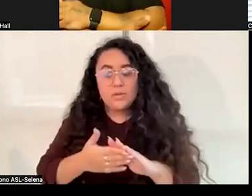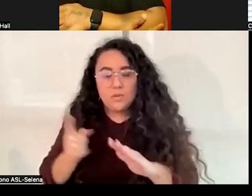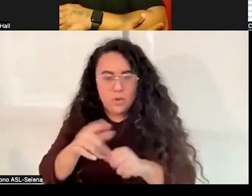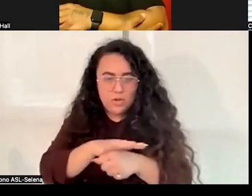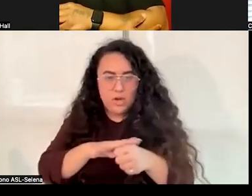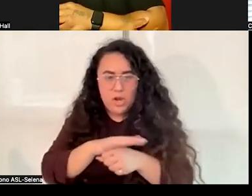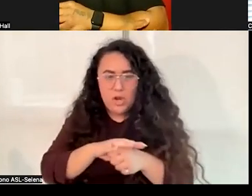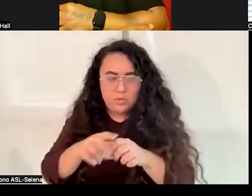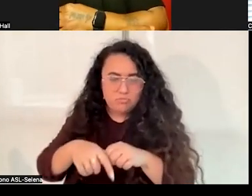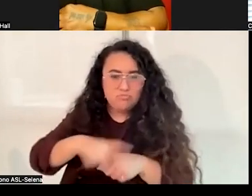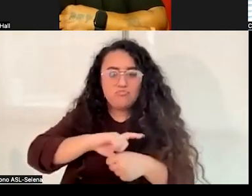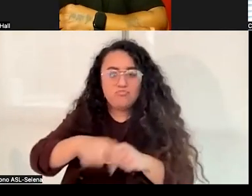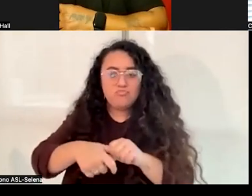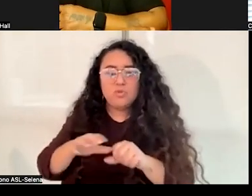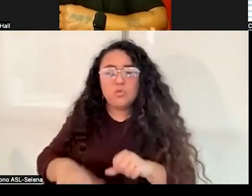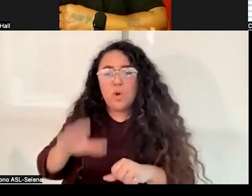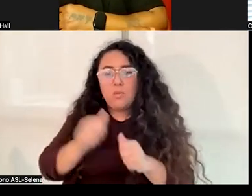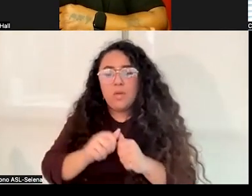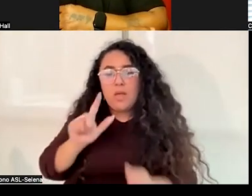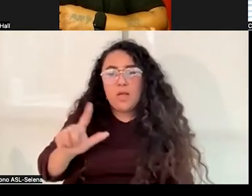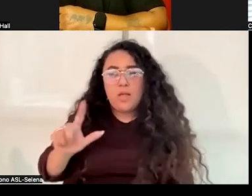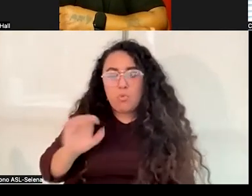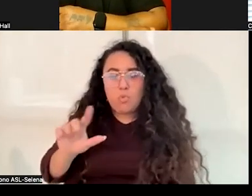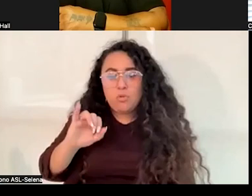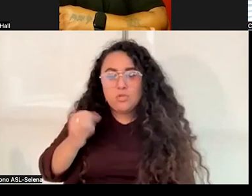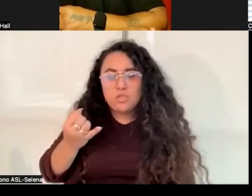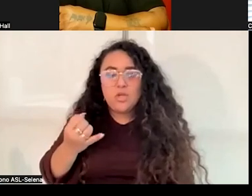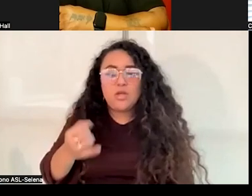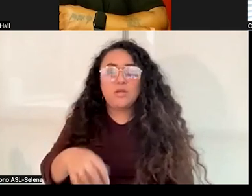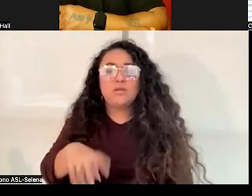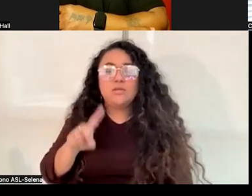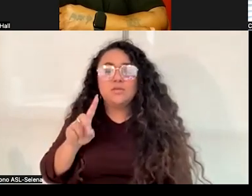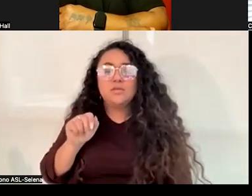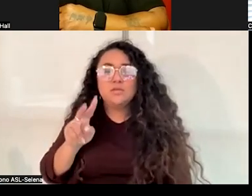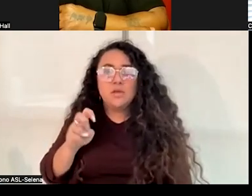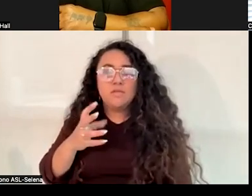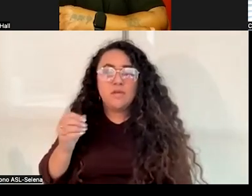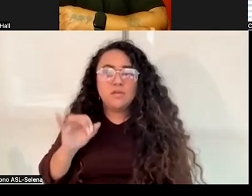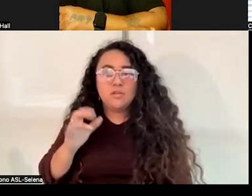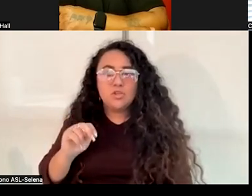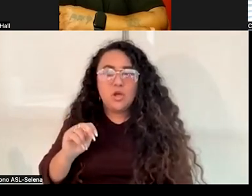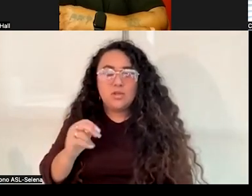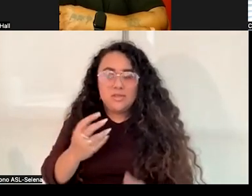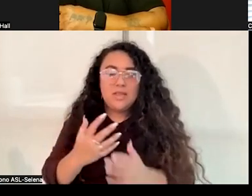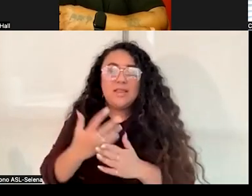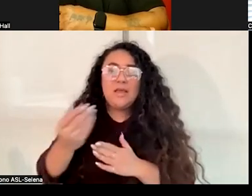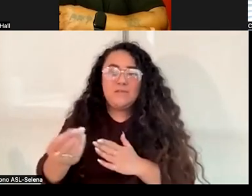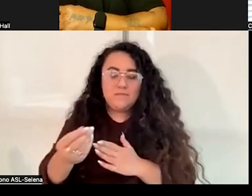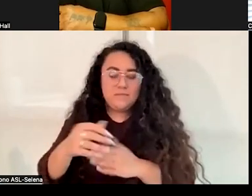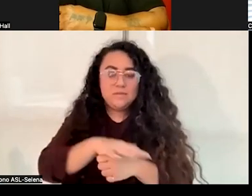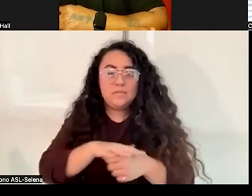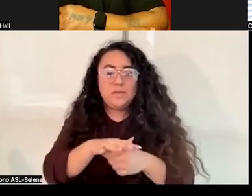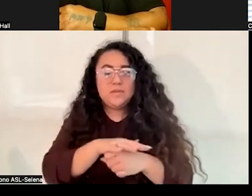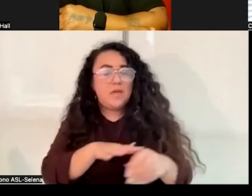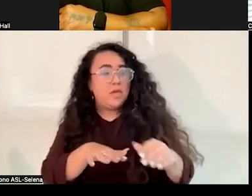with LL Cool J and with Damon John, who were able to lift out of this space? And then you also go into